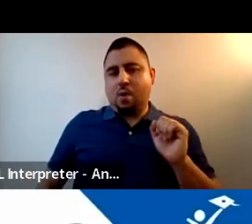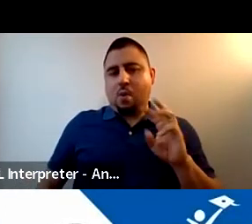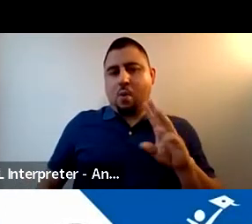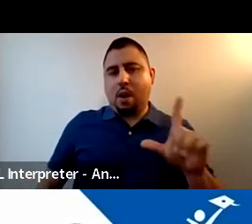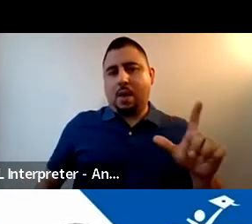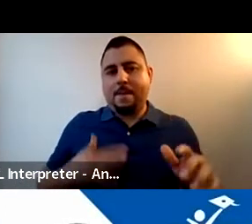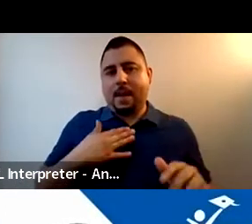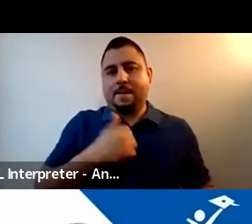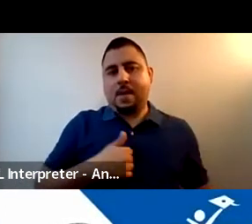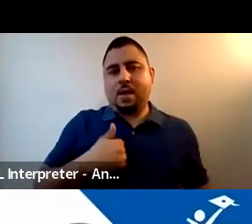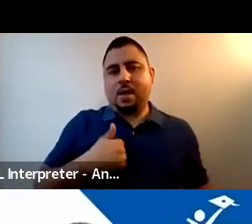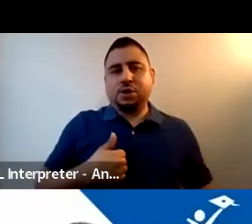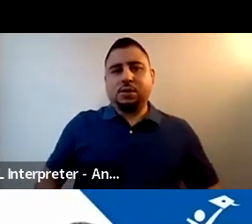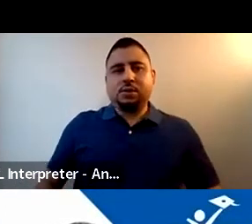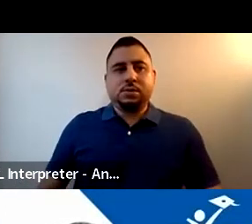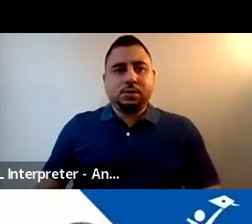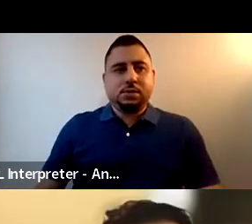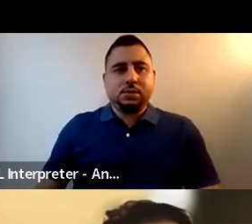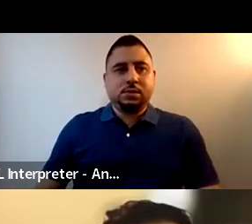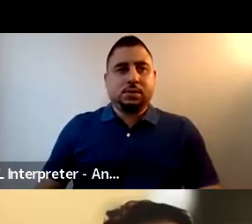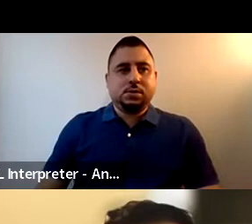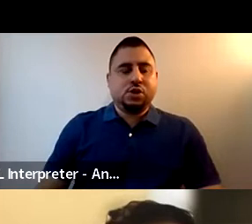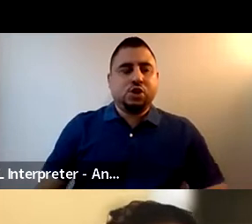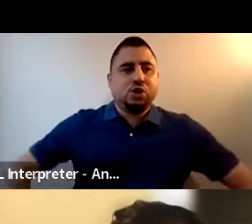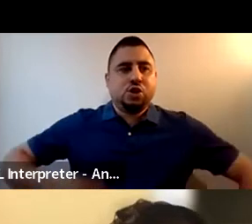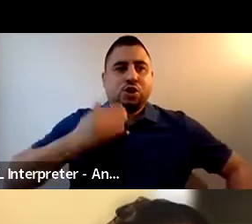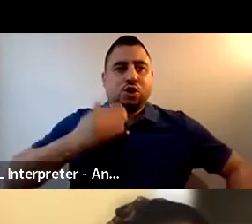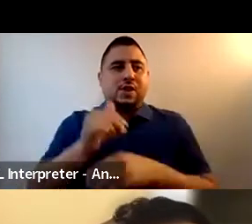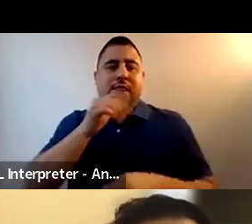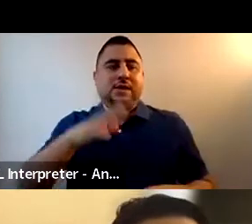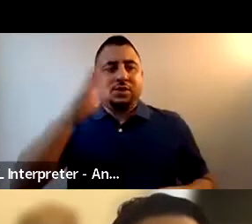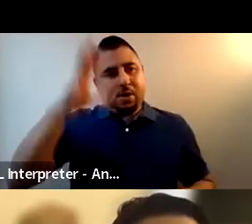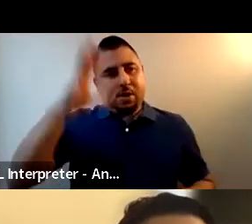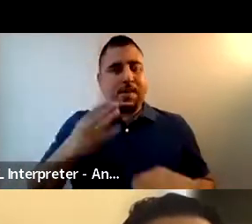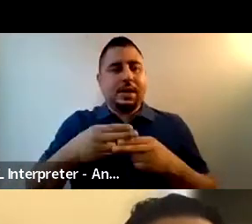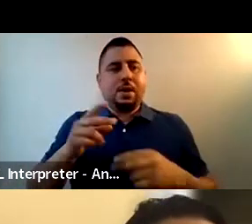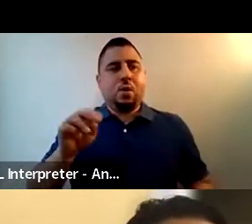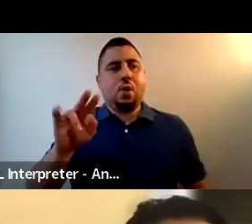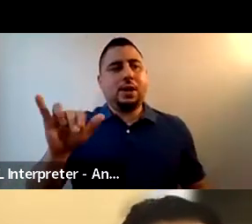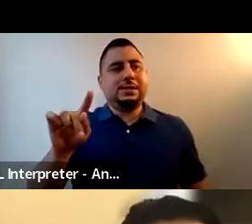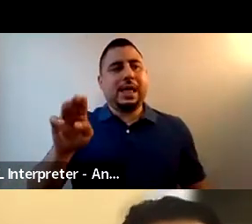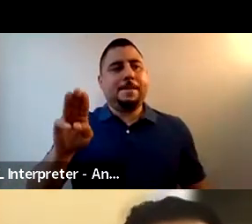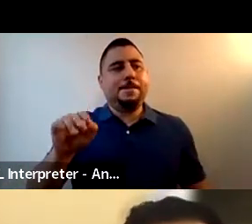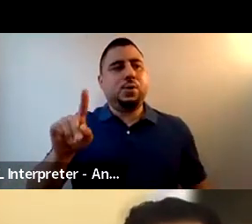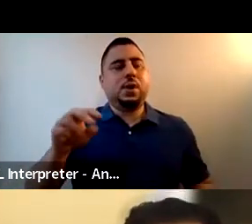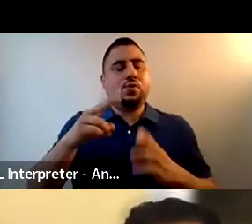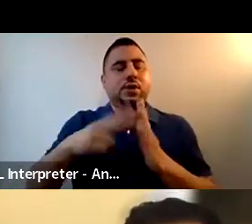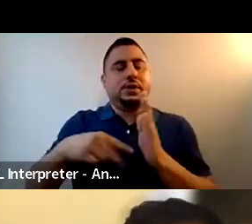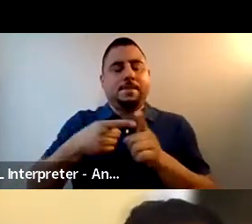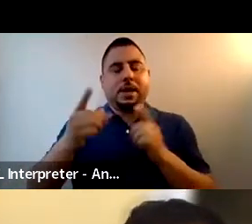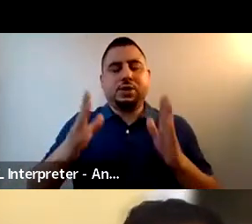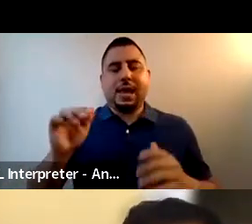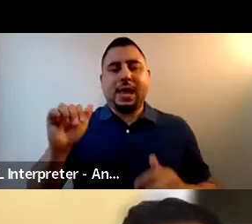My apologies. That's okay. Good evening, ladies and gentlemen. My name is Courtney Talmud, and I am the reading specialist at